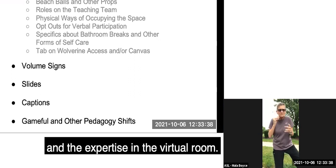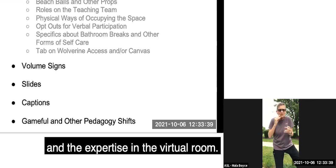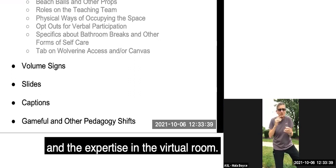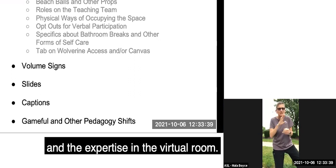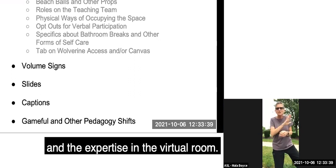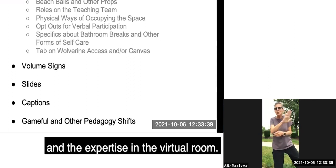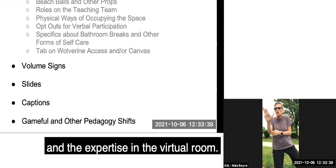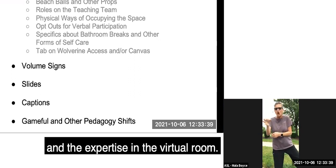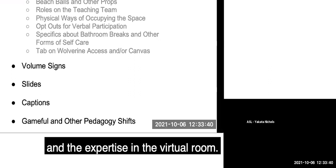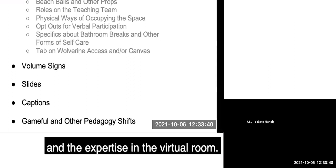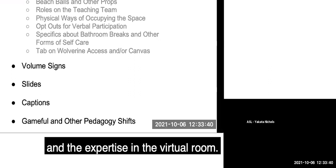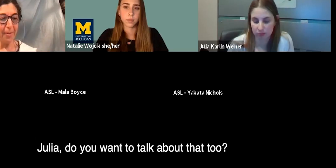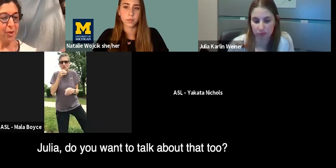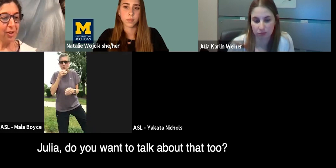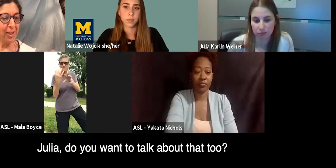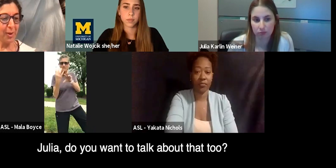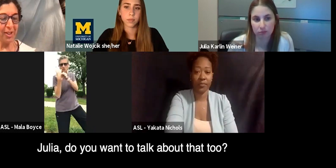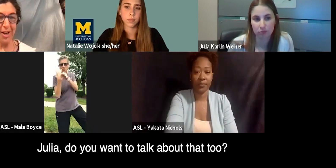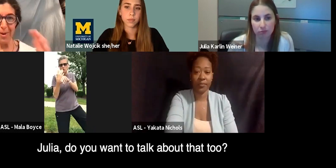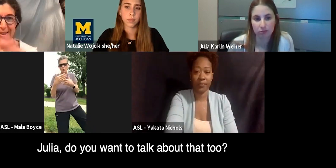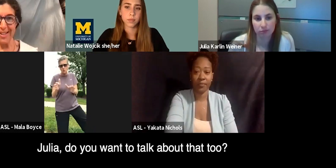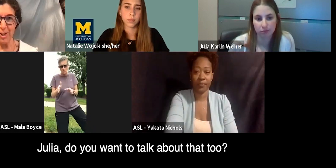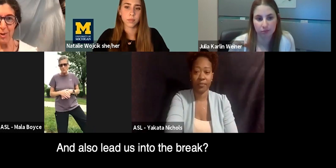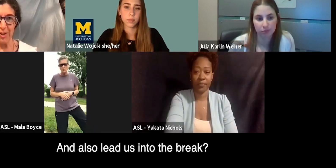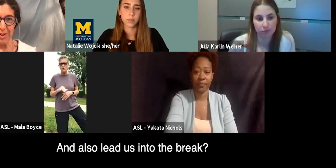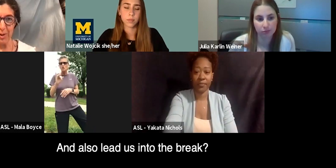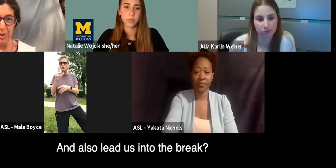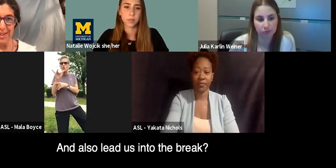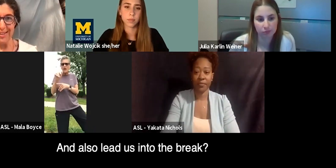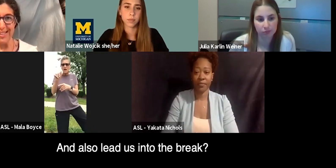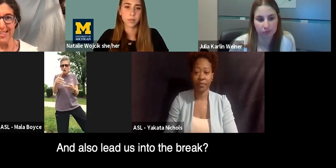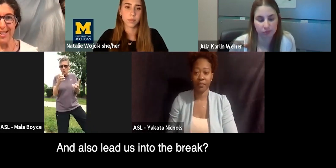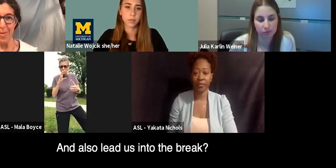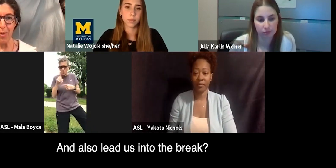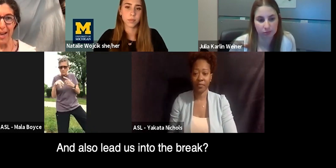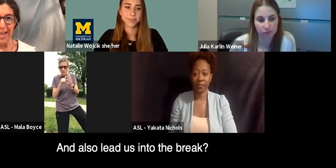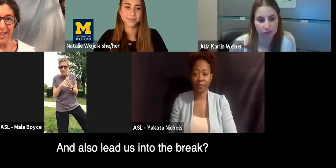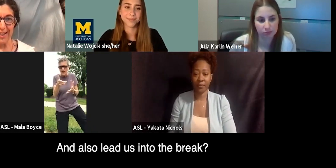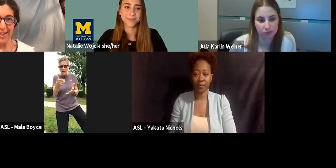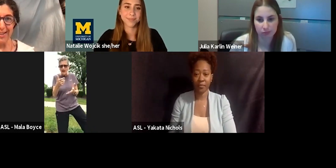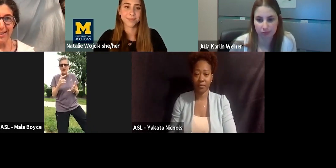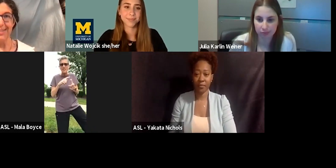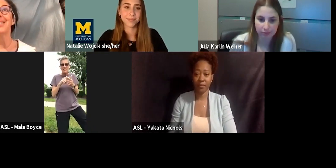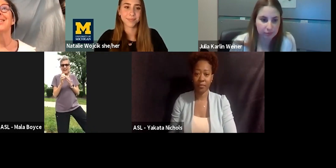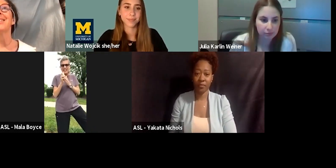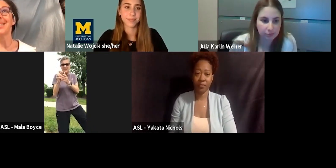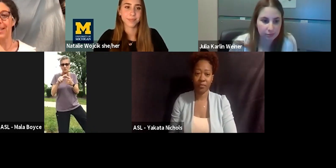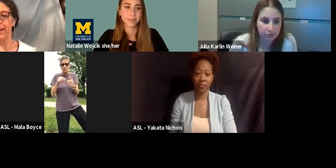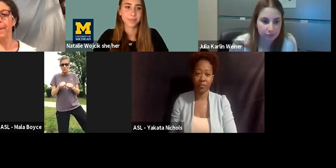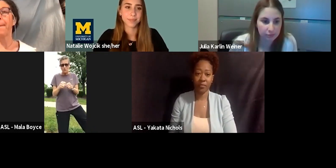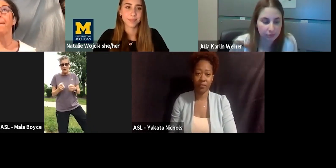in the virtual room. Julia, do you want to talk about that too, and also lead us into the break?